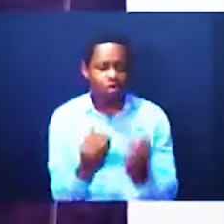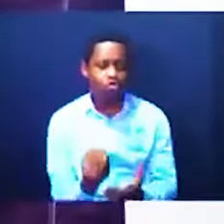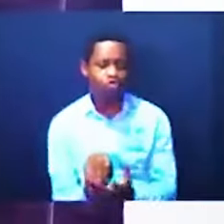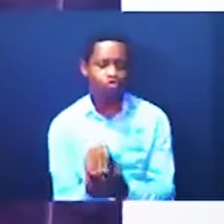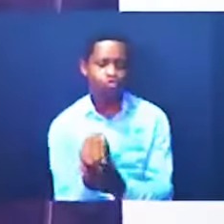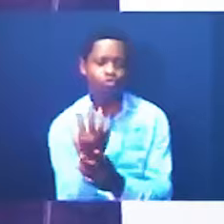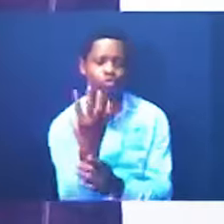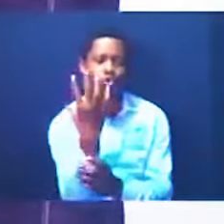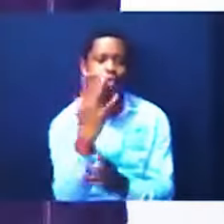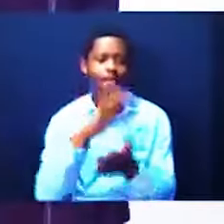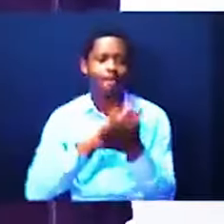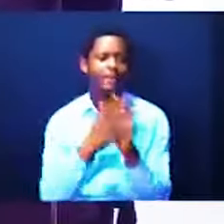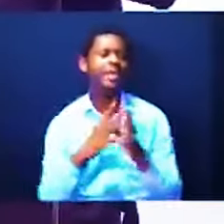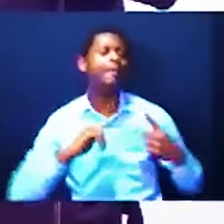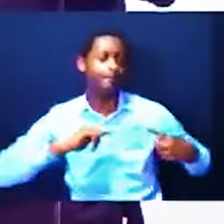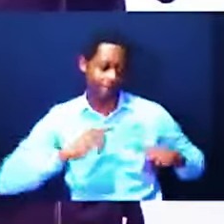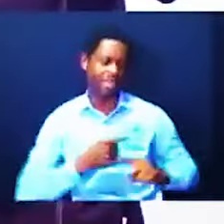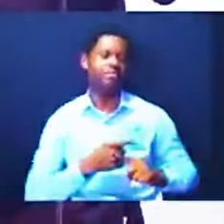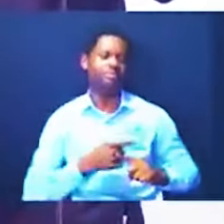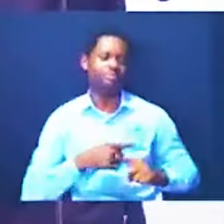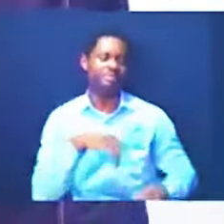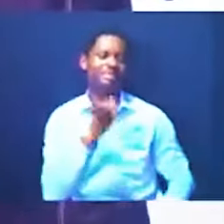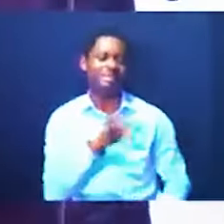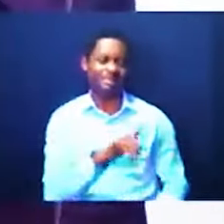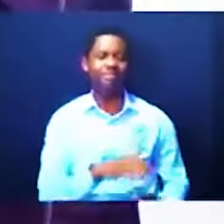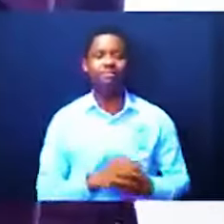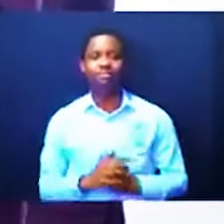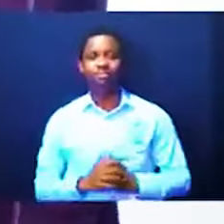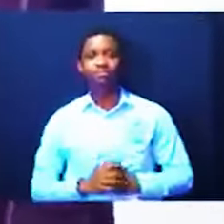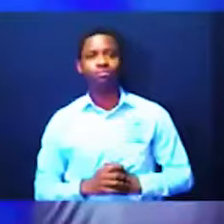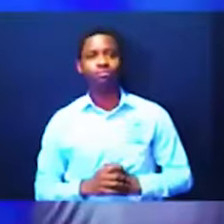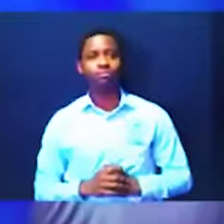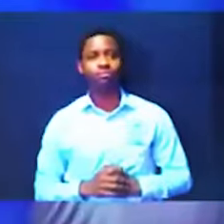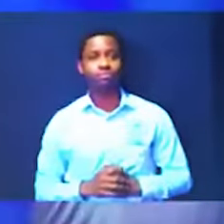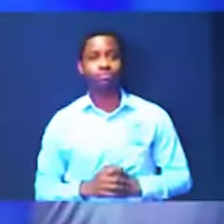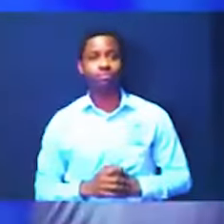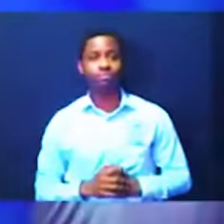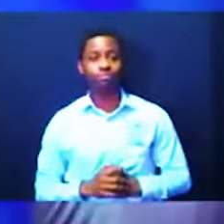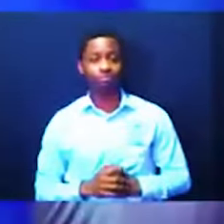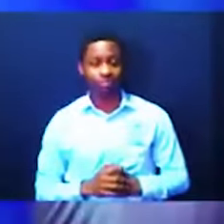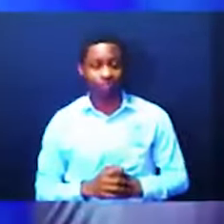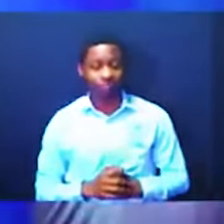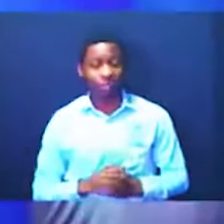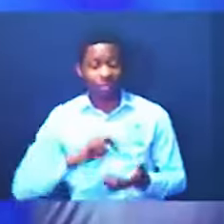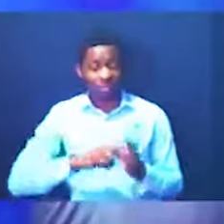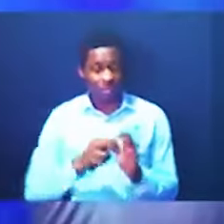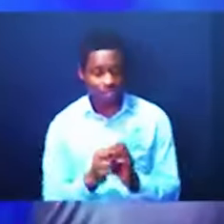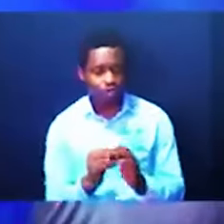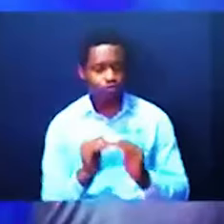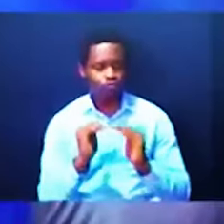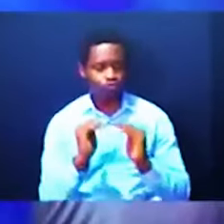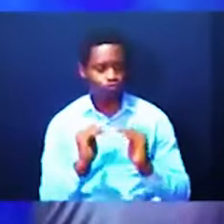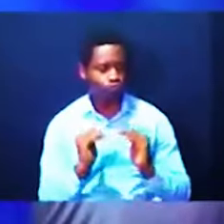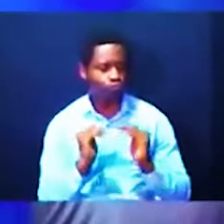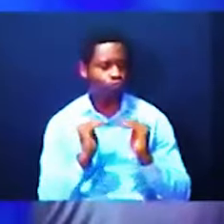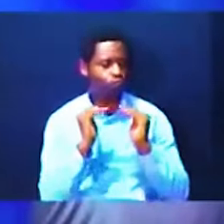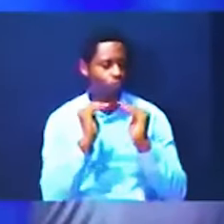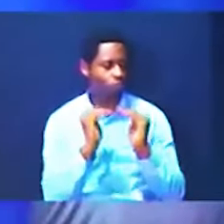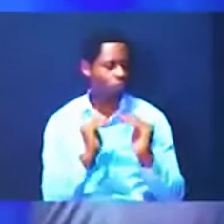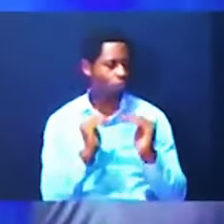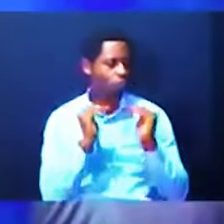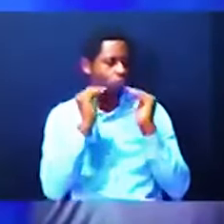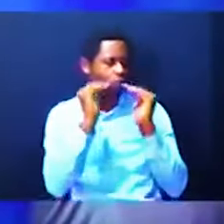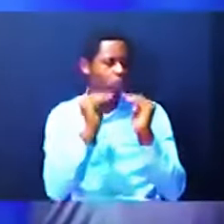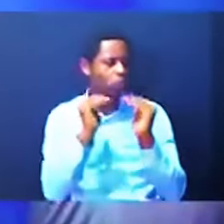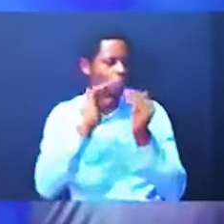hon minasepo anache se yaudie no o tete no ugugusu nsiu. In fact, you are graduating dangerously. Nache se bebi ya woko no ehwe